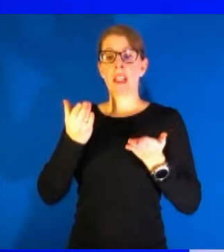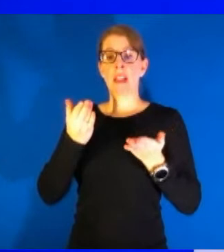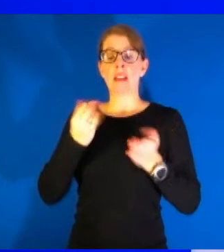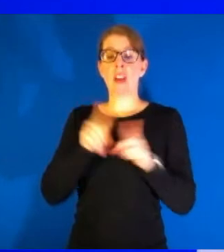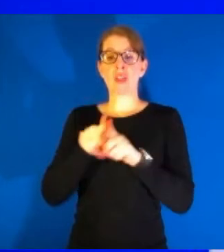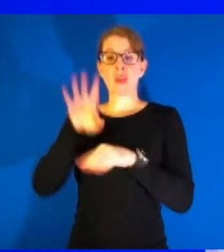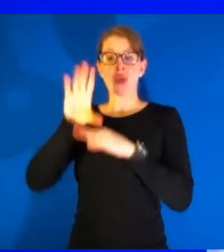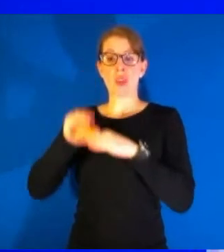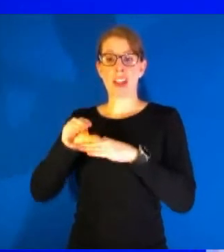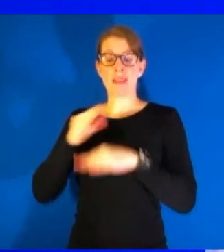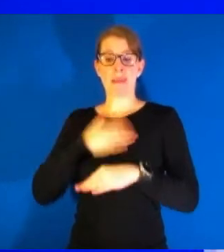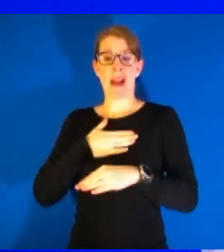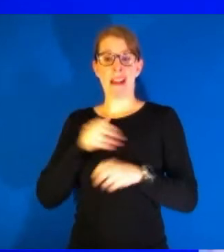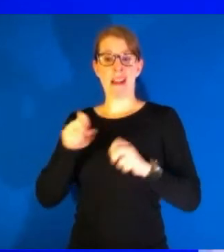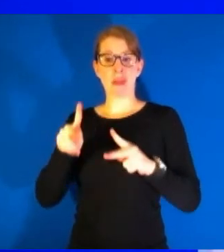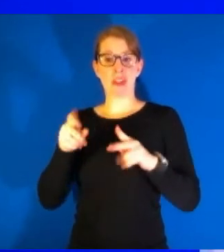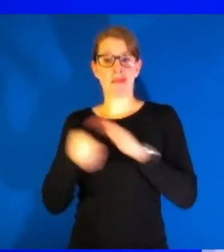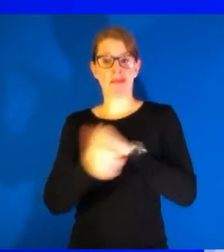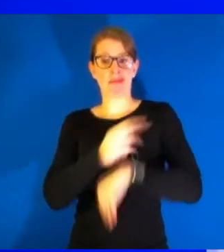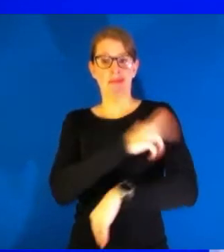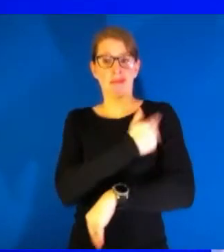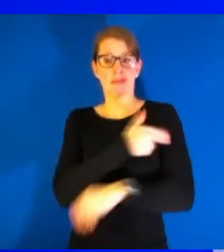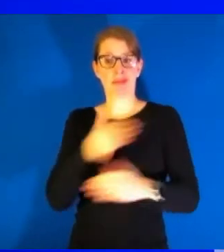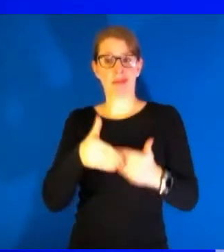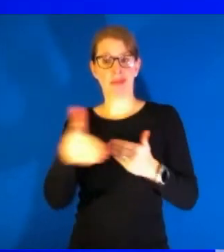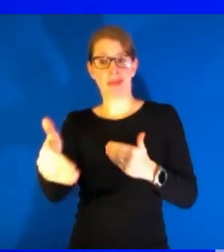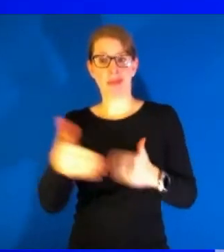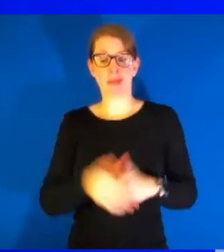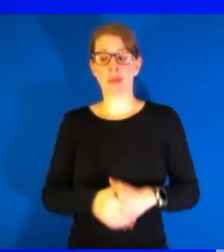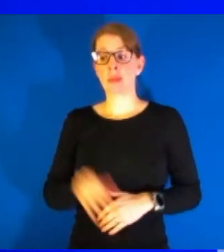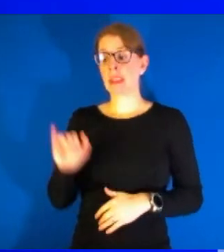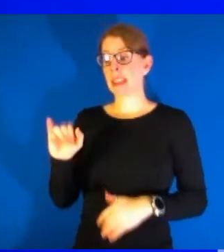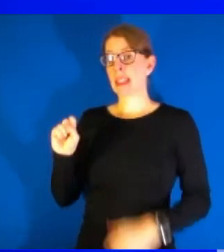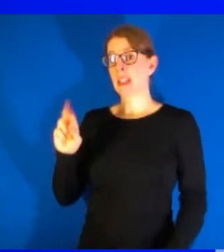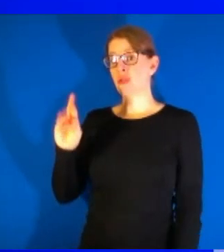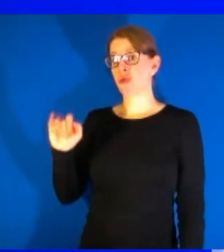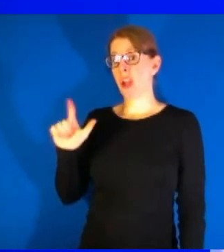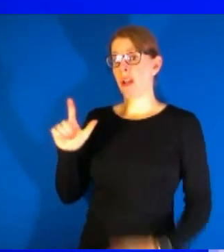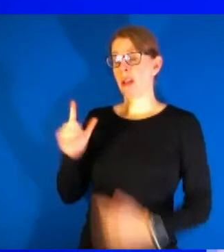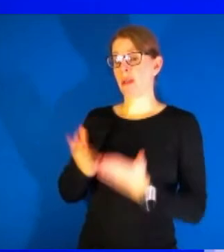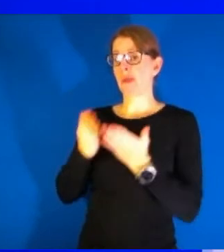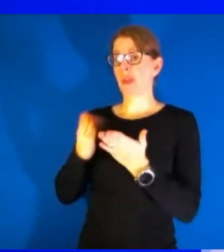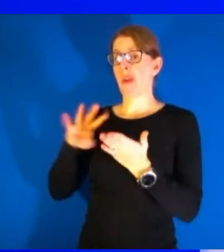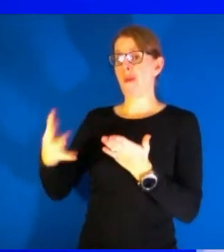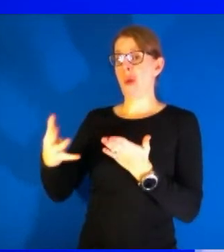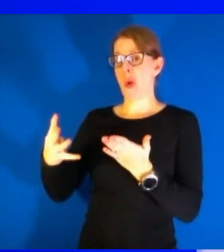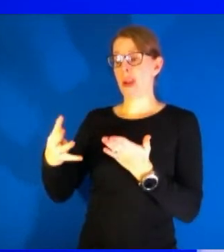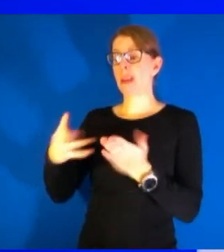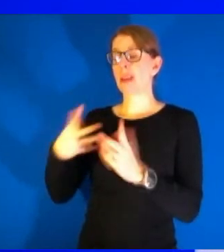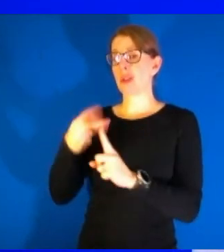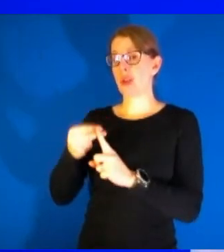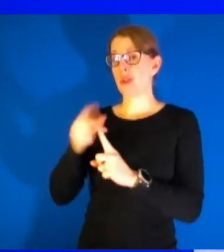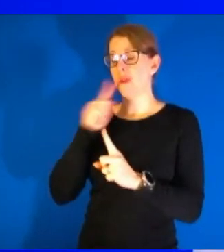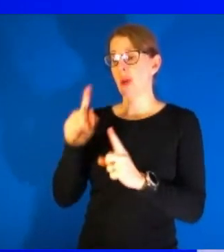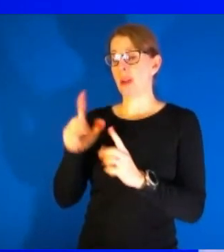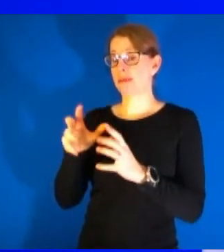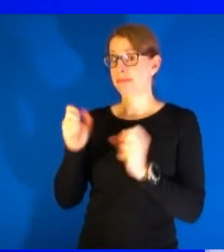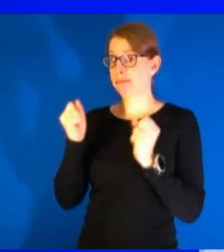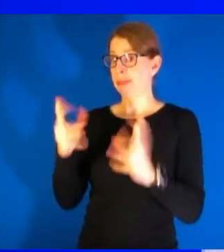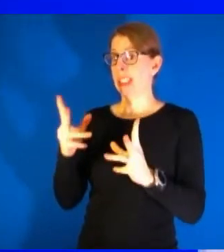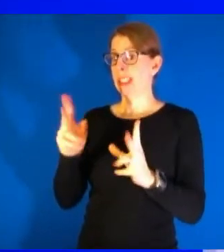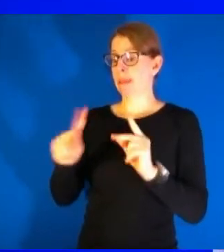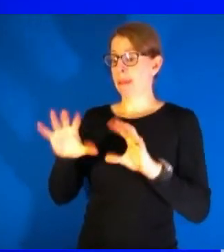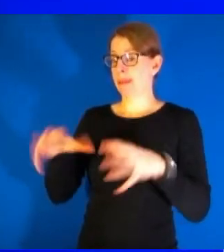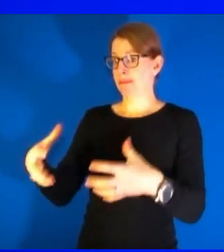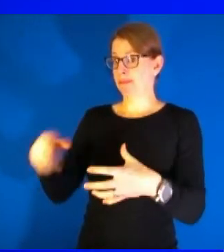hospitalization moving forward? And again, we know Israel is offering 4th doses to a large section of their population. We'll have to see what that data is.